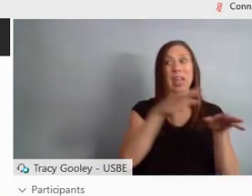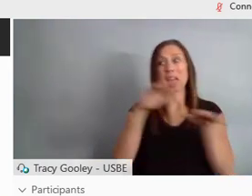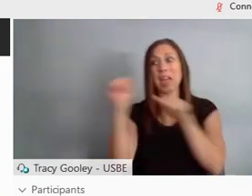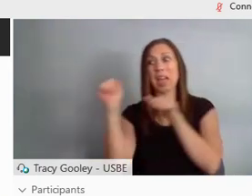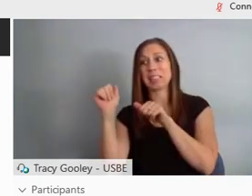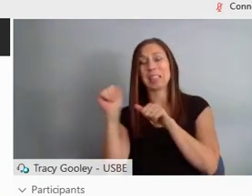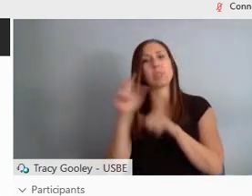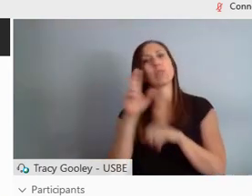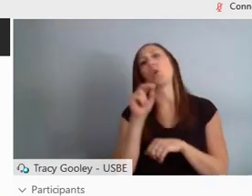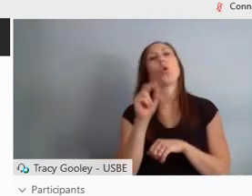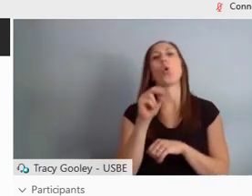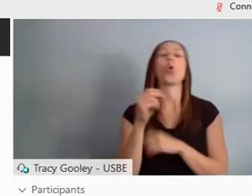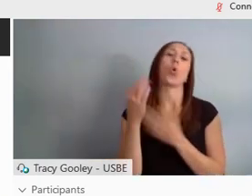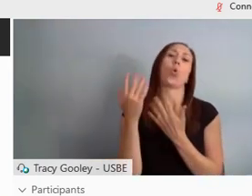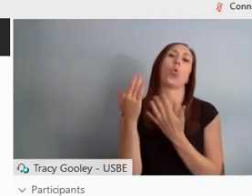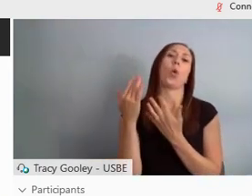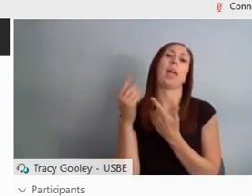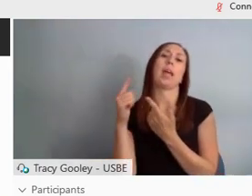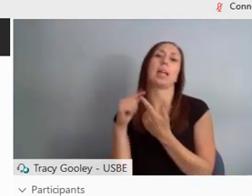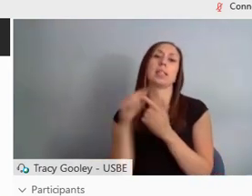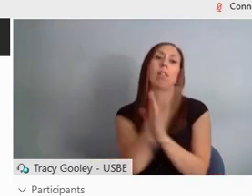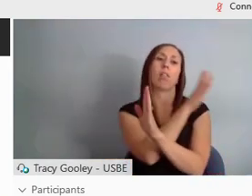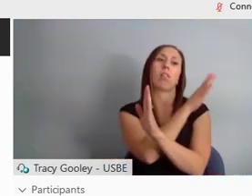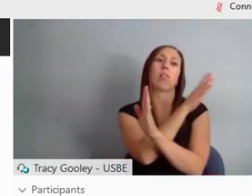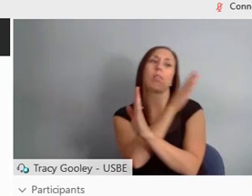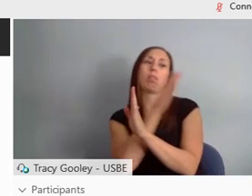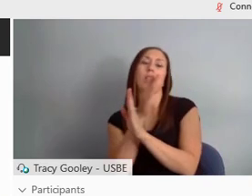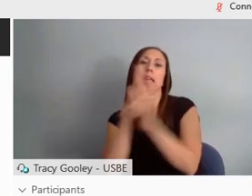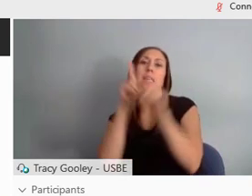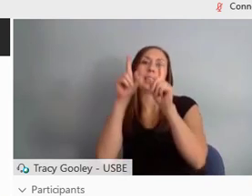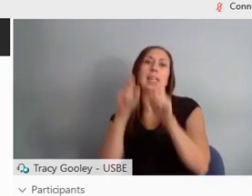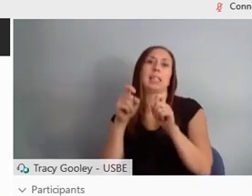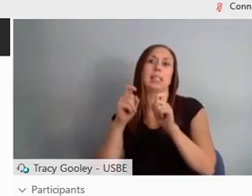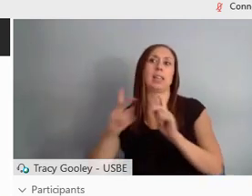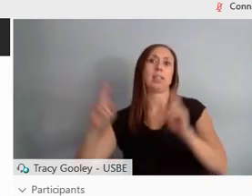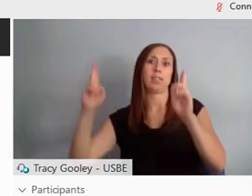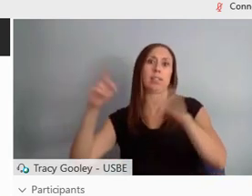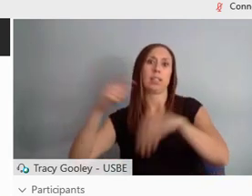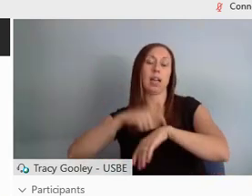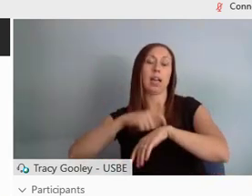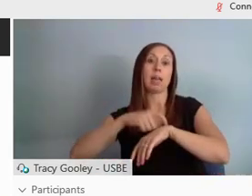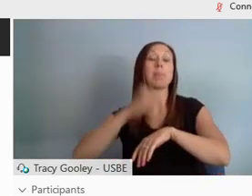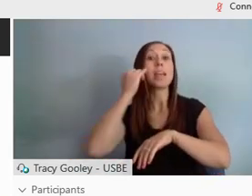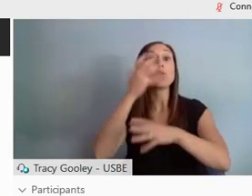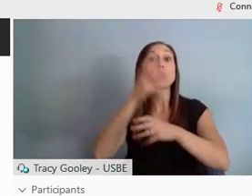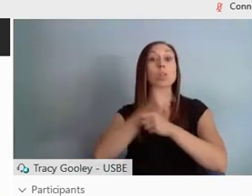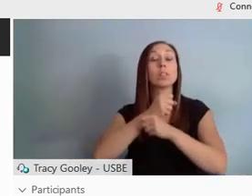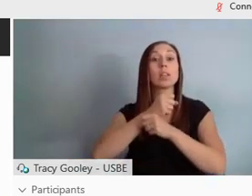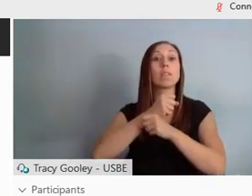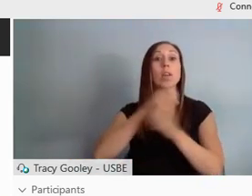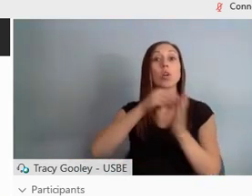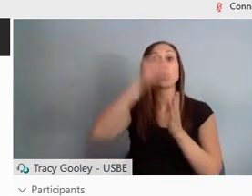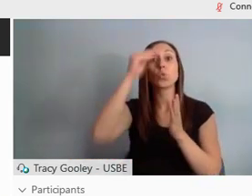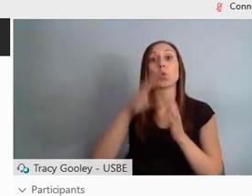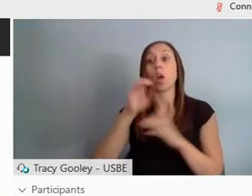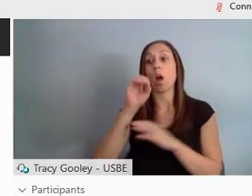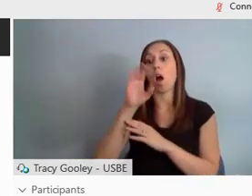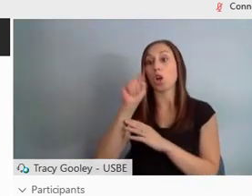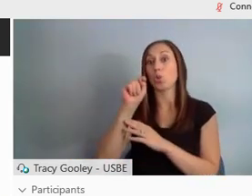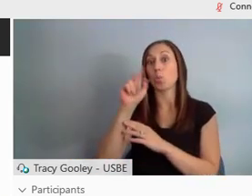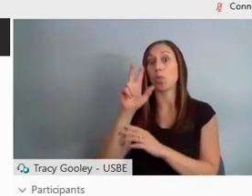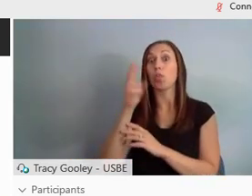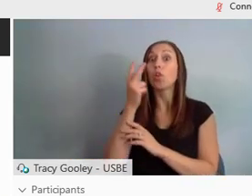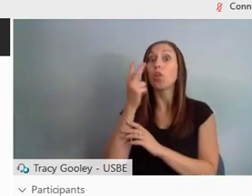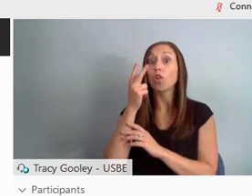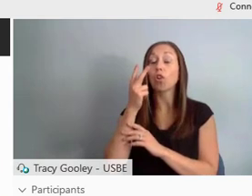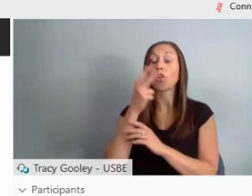wouldn't do anything until you're within that testing window, right? If you get a student October 3rd and you want to